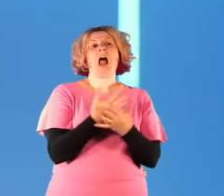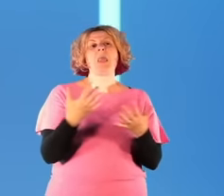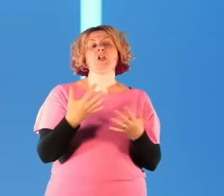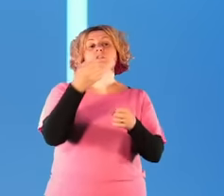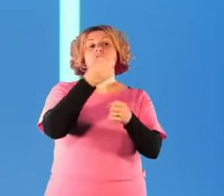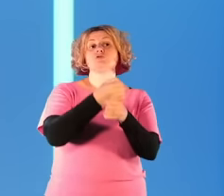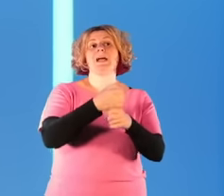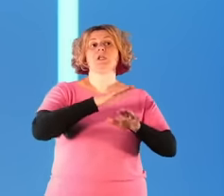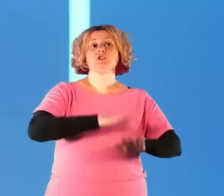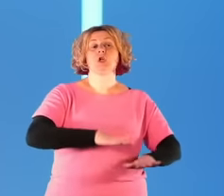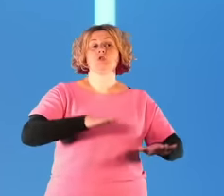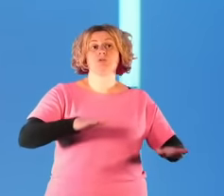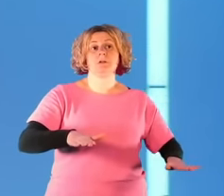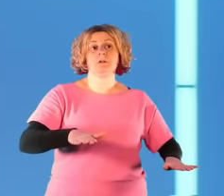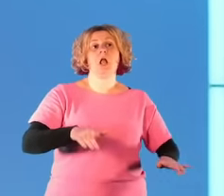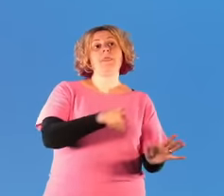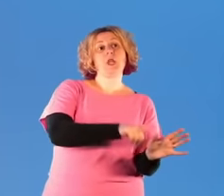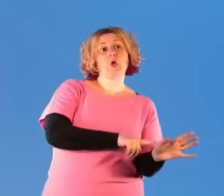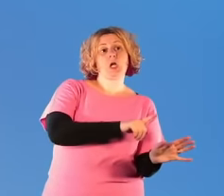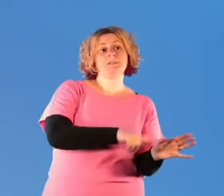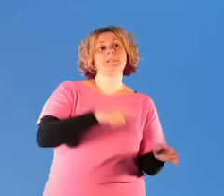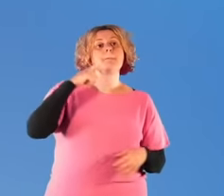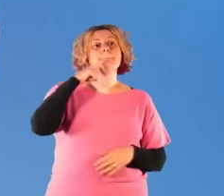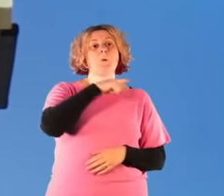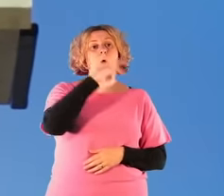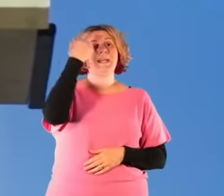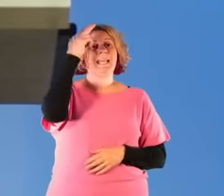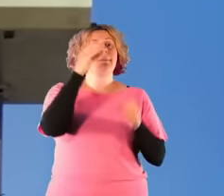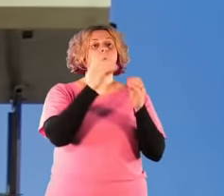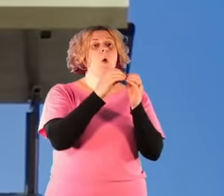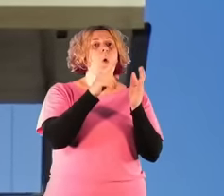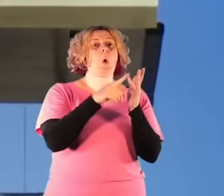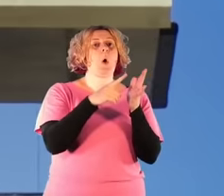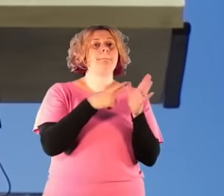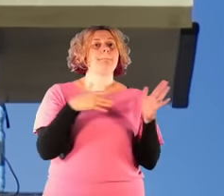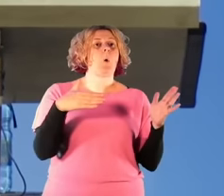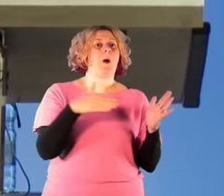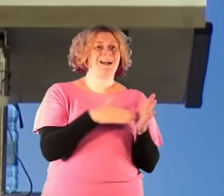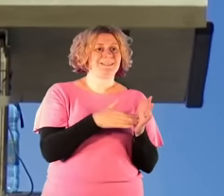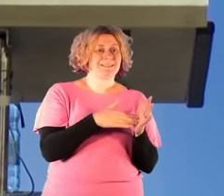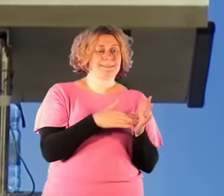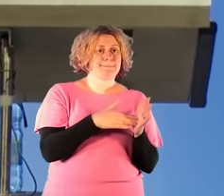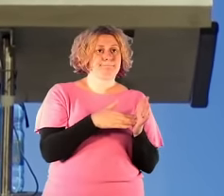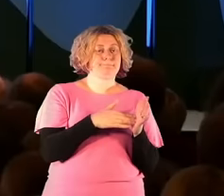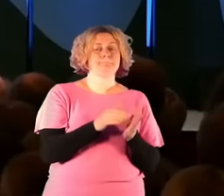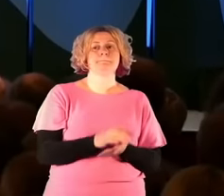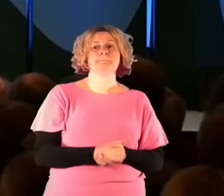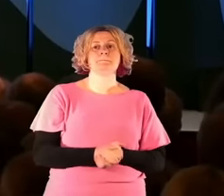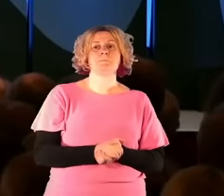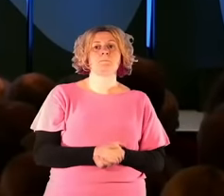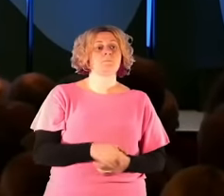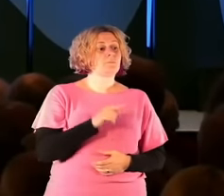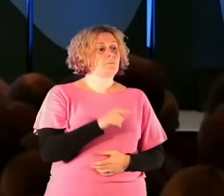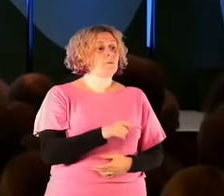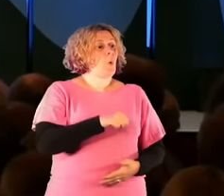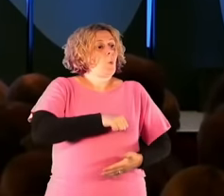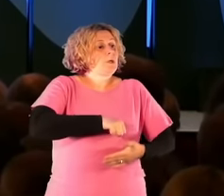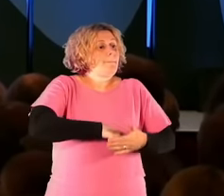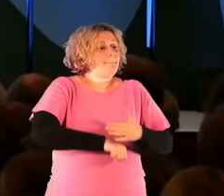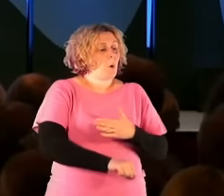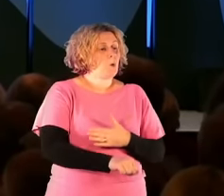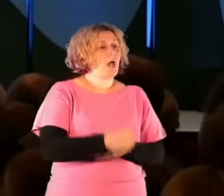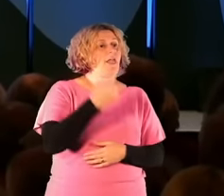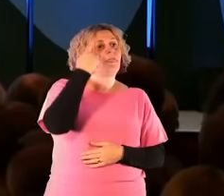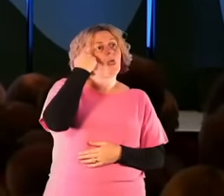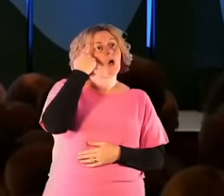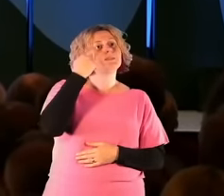boy called Boaz. And when Boaz was born, I decided I'd take the opportunity to tell the family, to tell my grandchildren